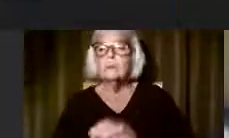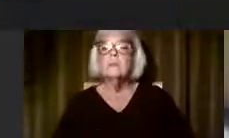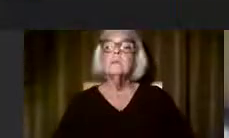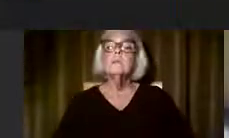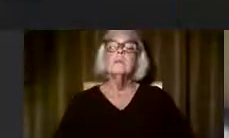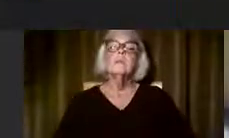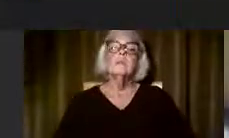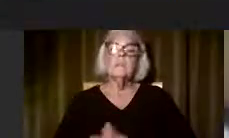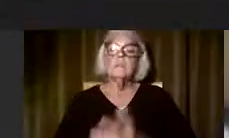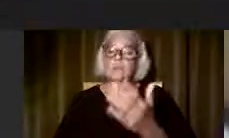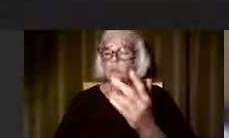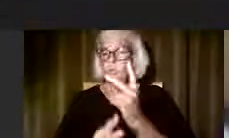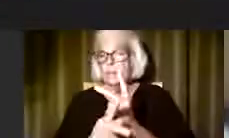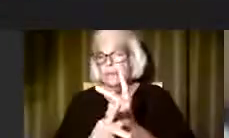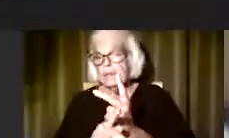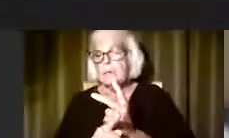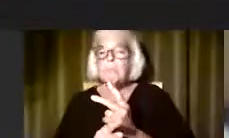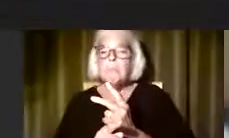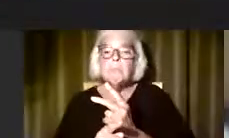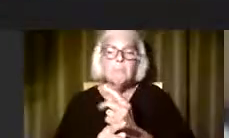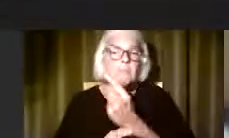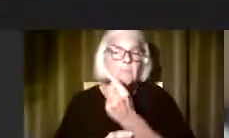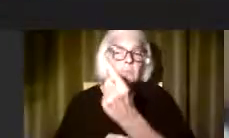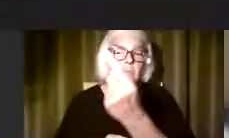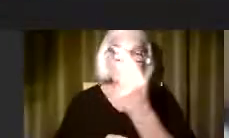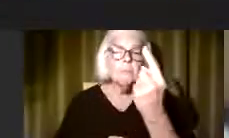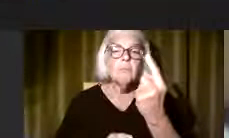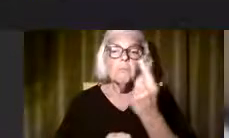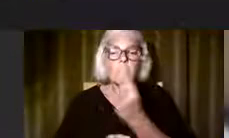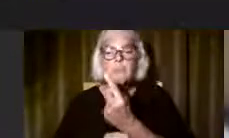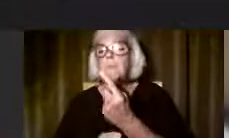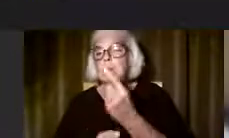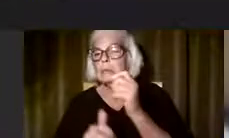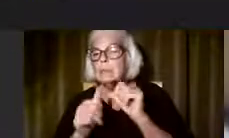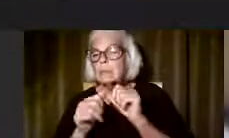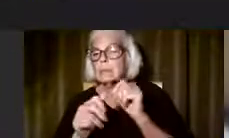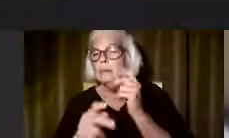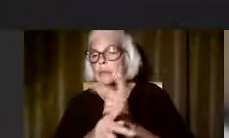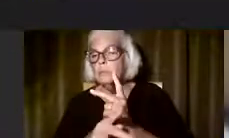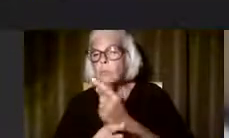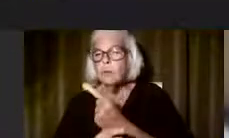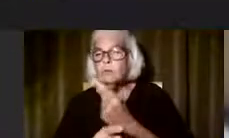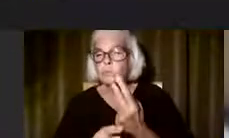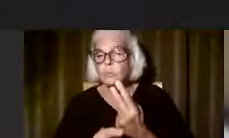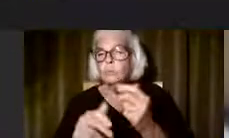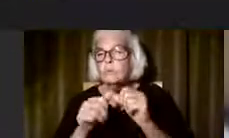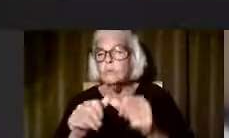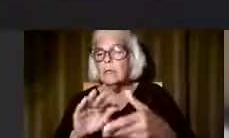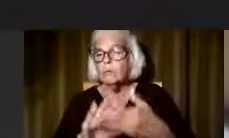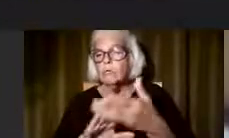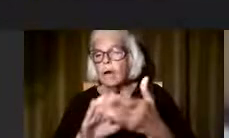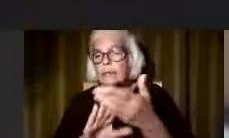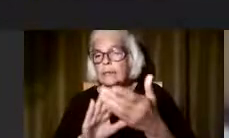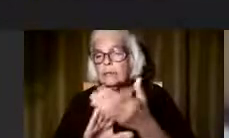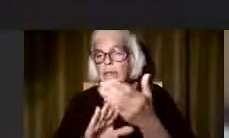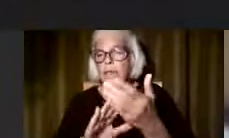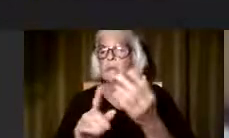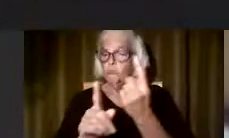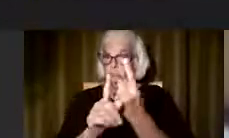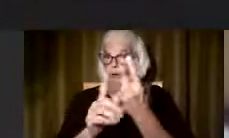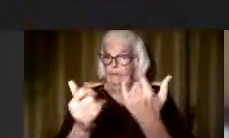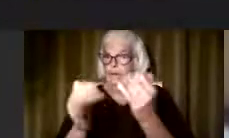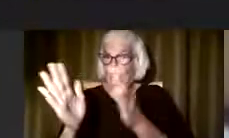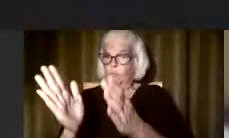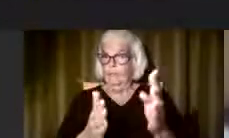We aren't moving in that direction right at this moment, but it could be a strategy that we could move towards if there was a